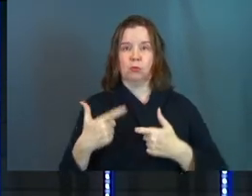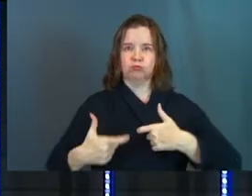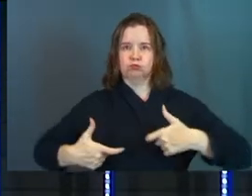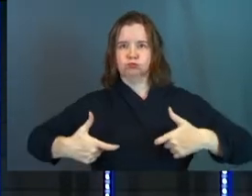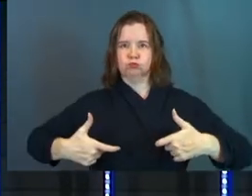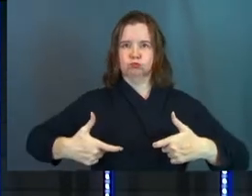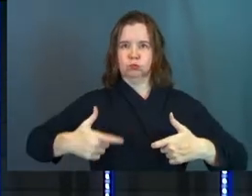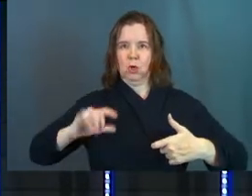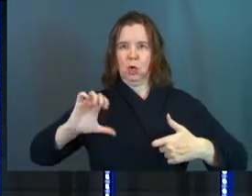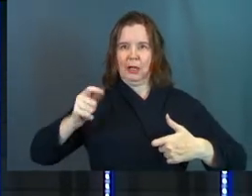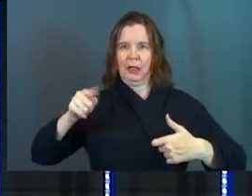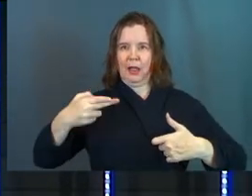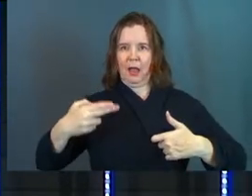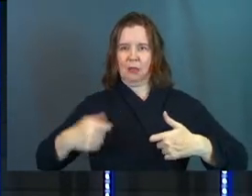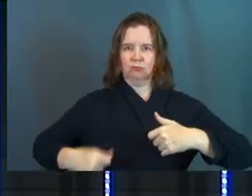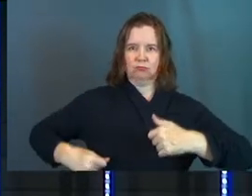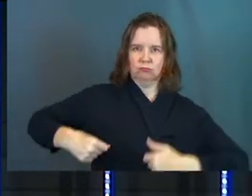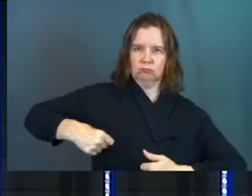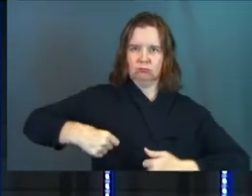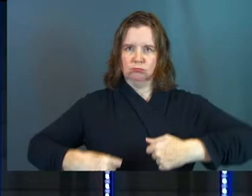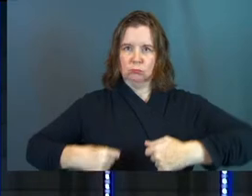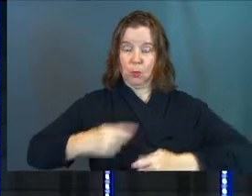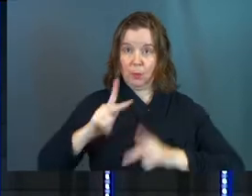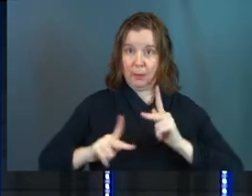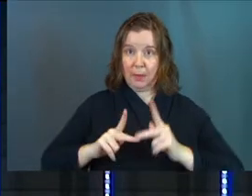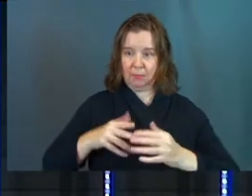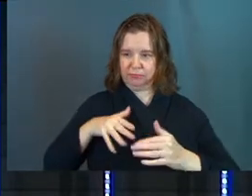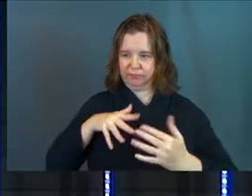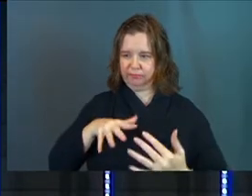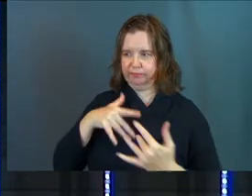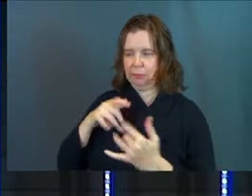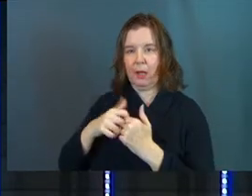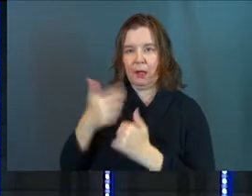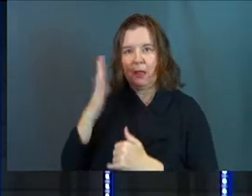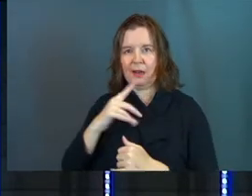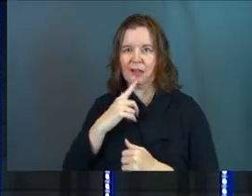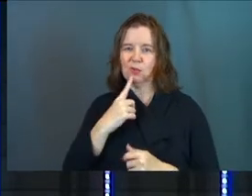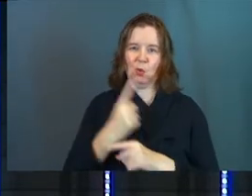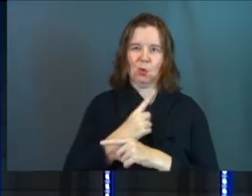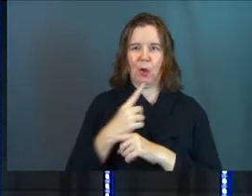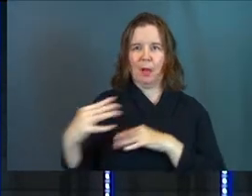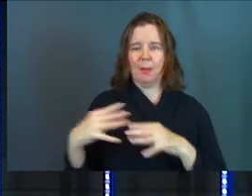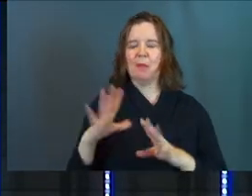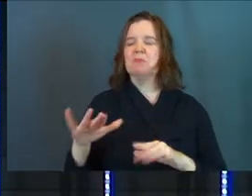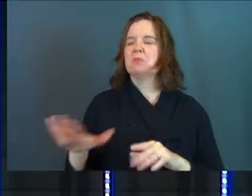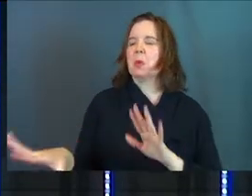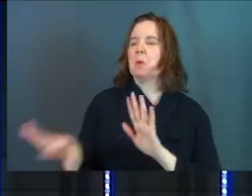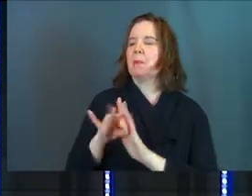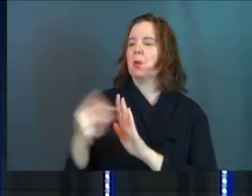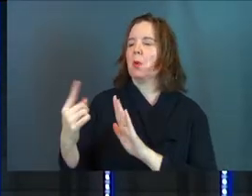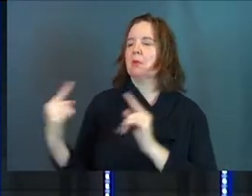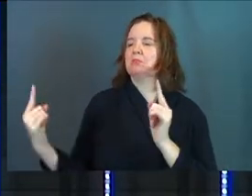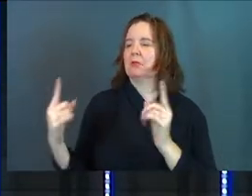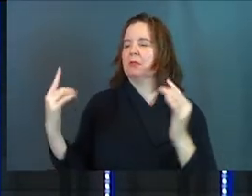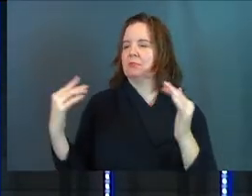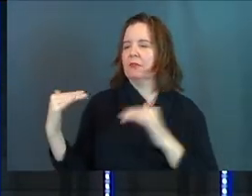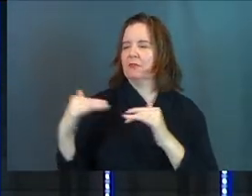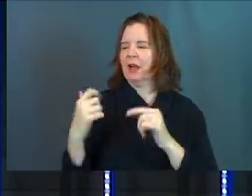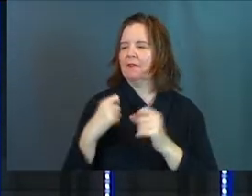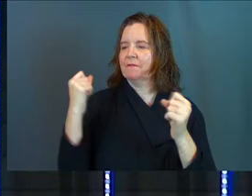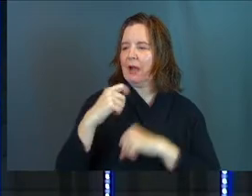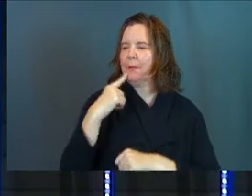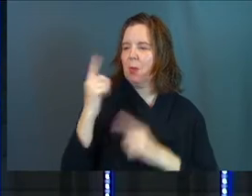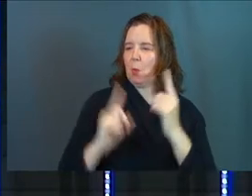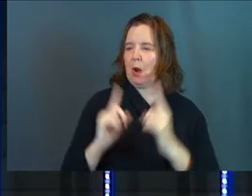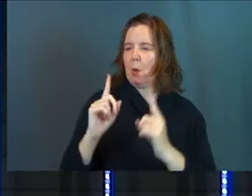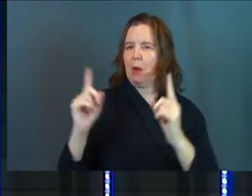he's this giant, right? He comes out against the people of God. And he's like, let's not just do a regular battle. How about somebody come out and fight me one-on-one?